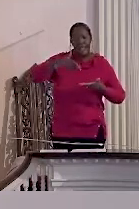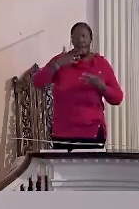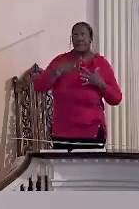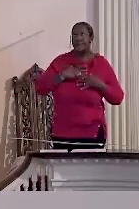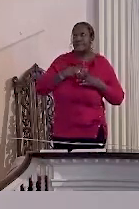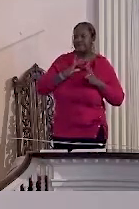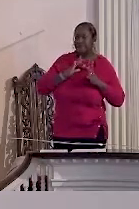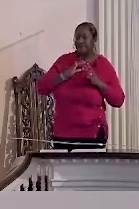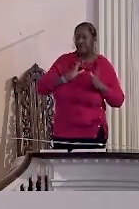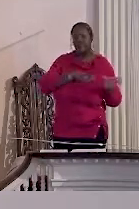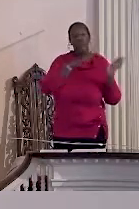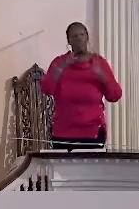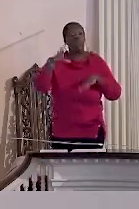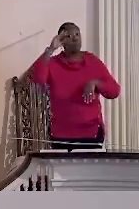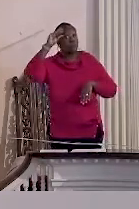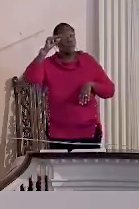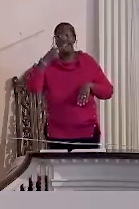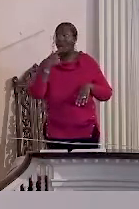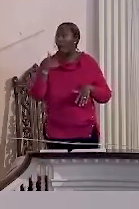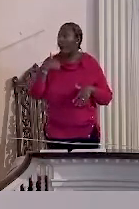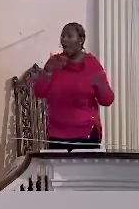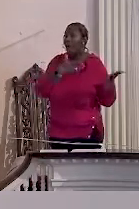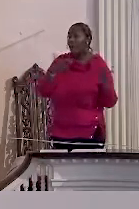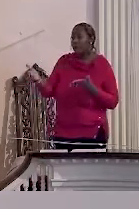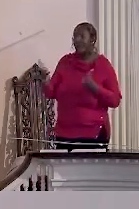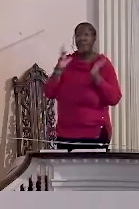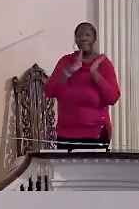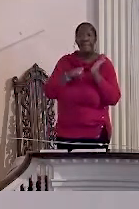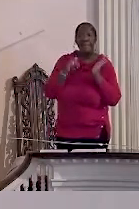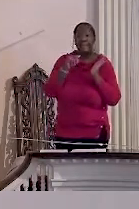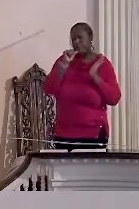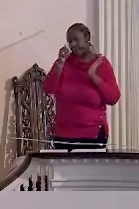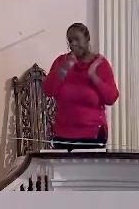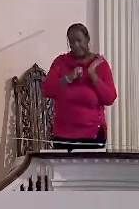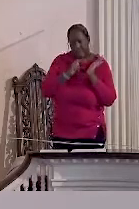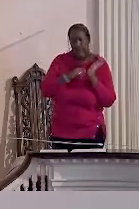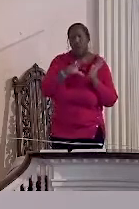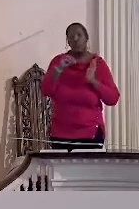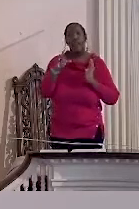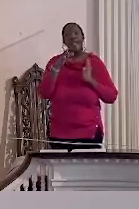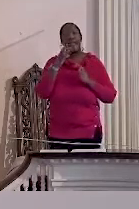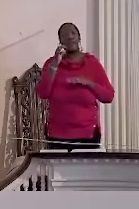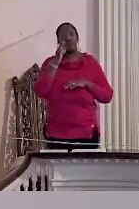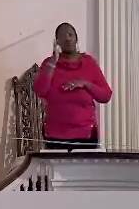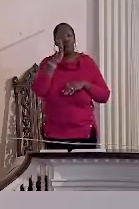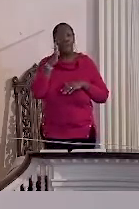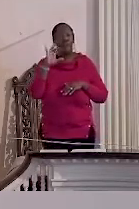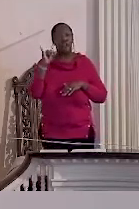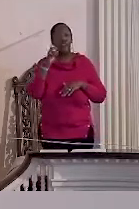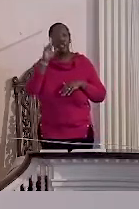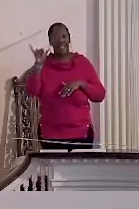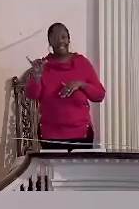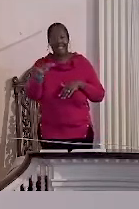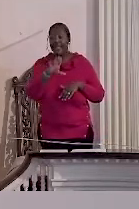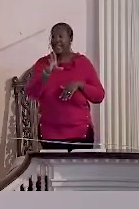Eddie Cruz would contribute peanut butter and strawberry jelly. His mom was an